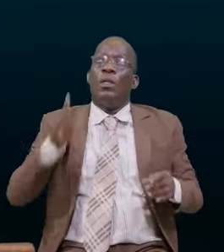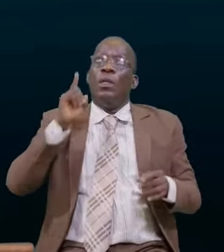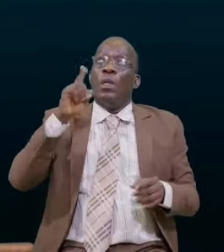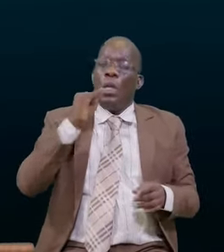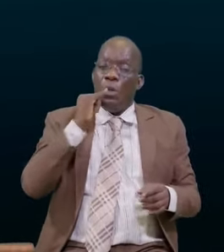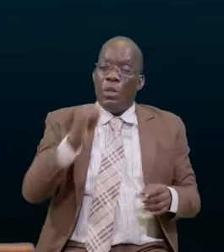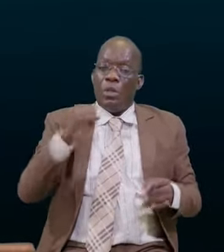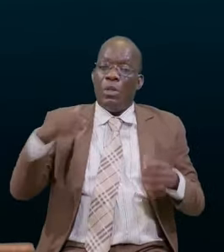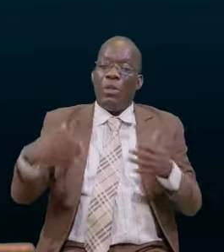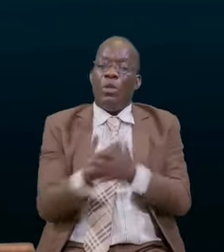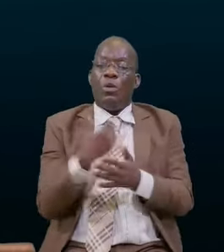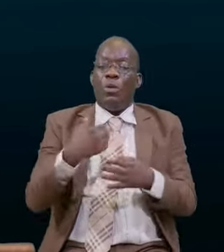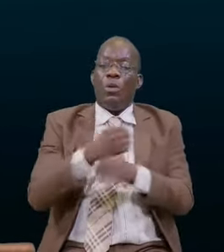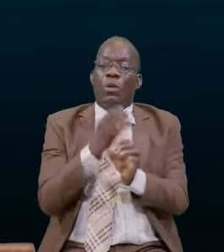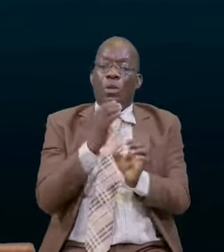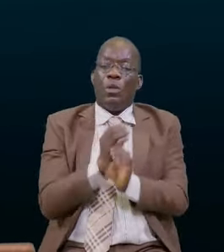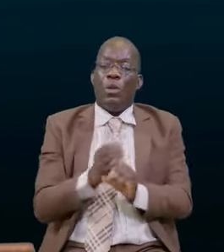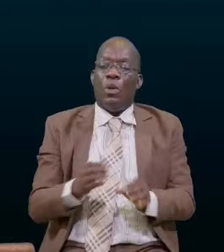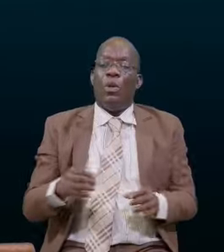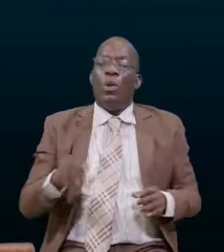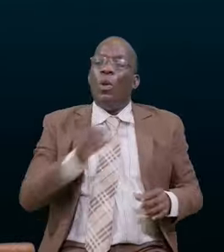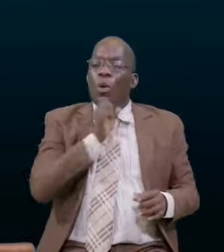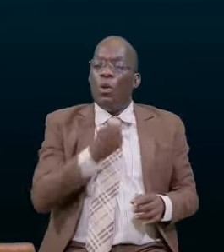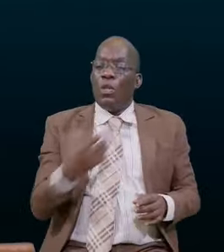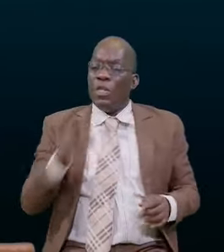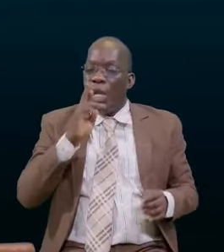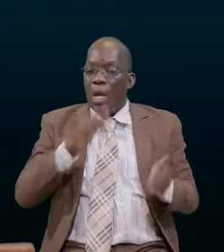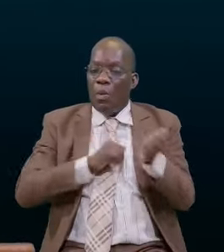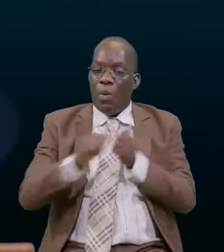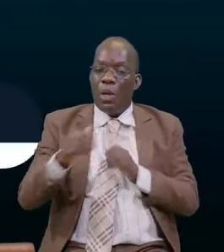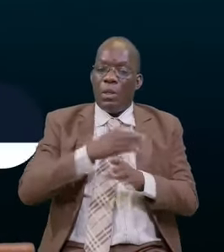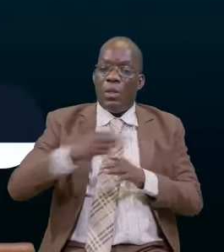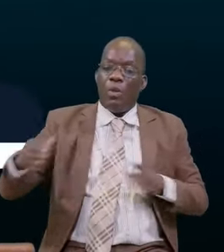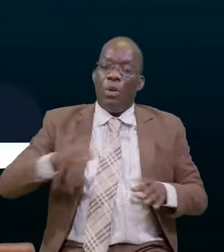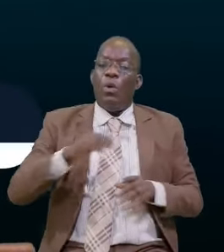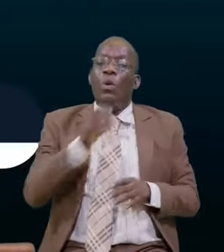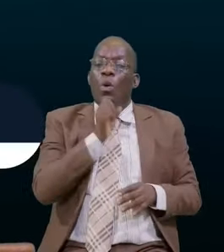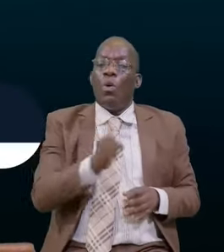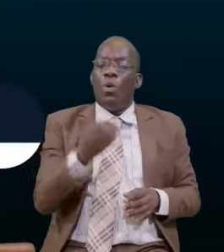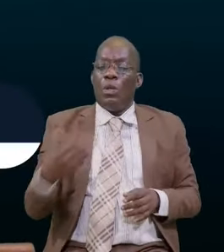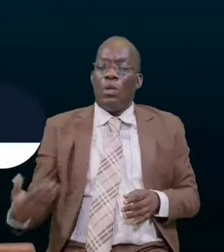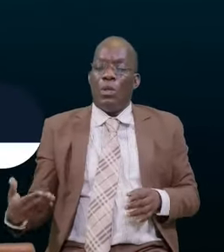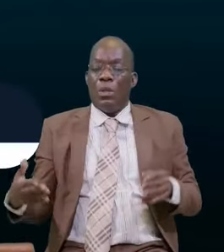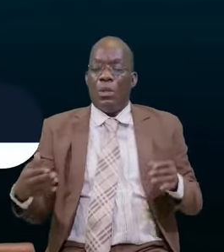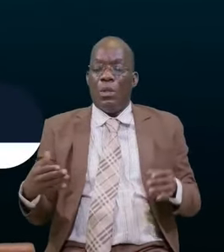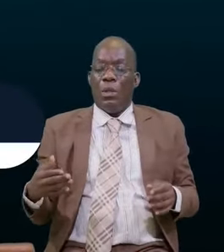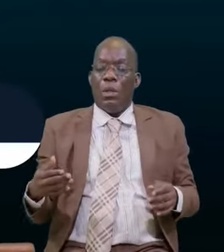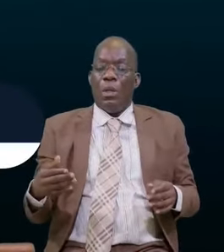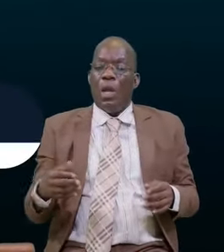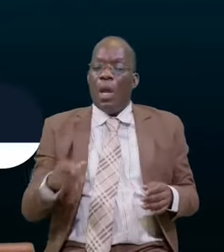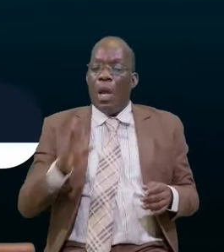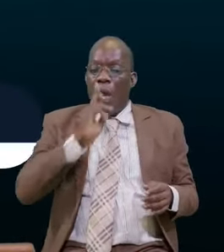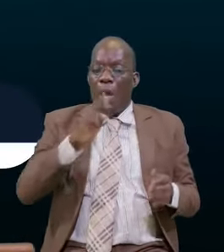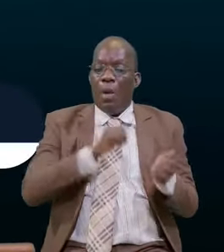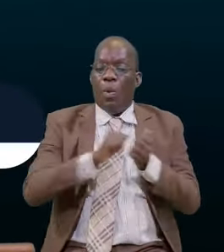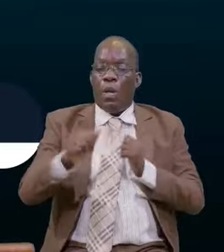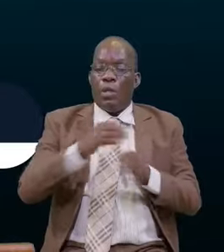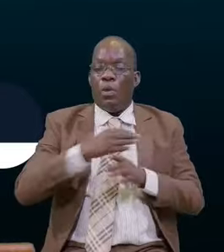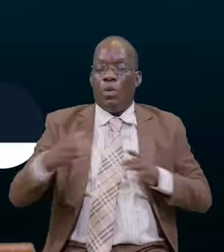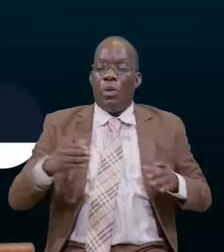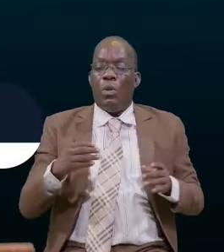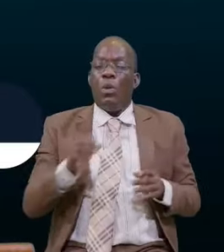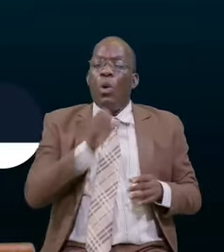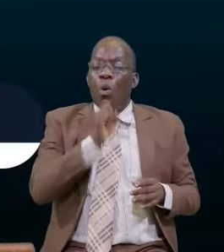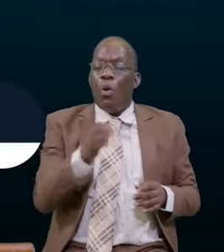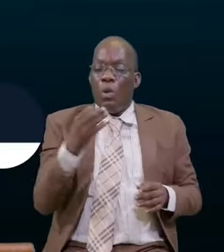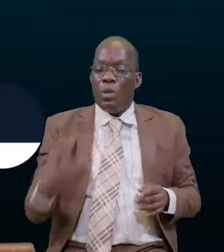things the little foxes they pass away all things the little the little fies they will pass away all things the little